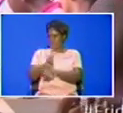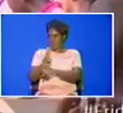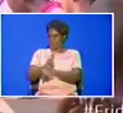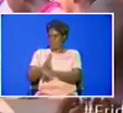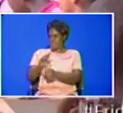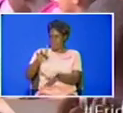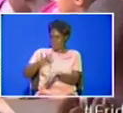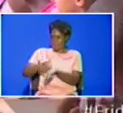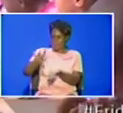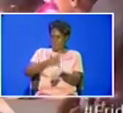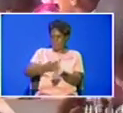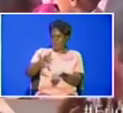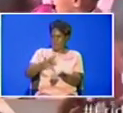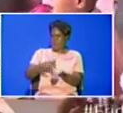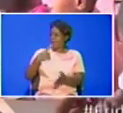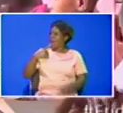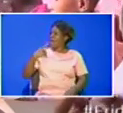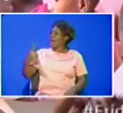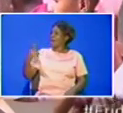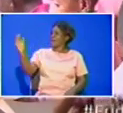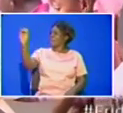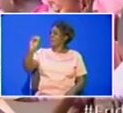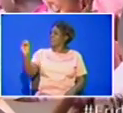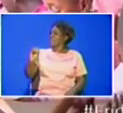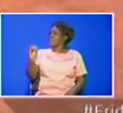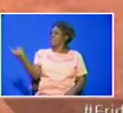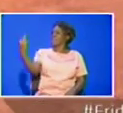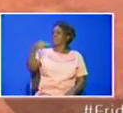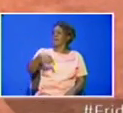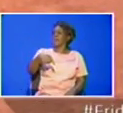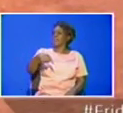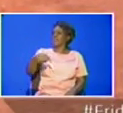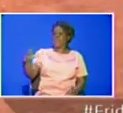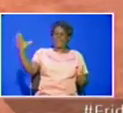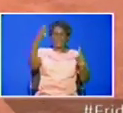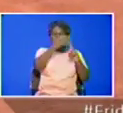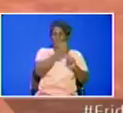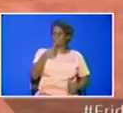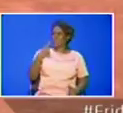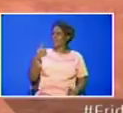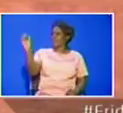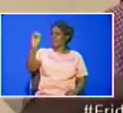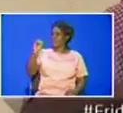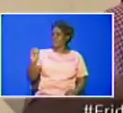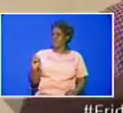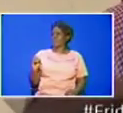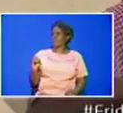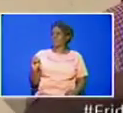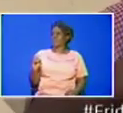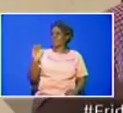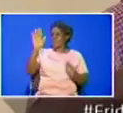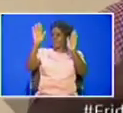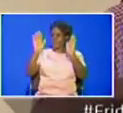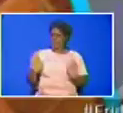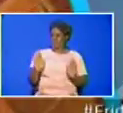gadgets, there is 100% attendance. Achieving a 100% transition rate will be crucial